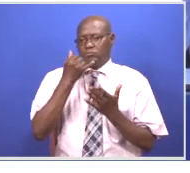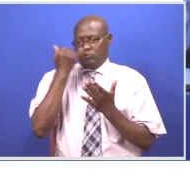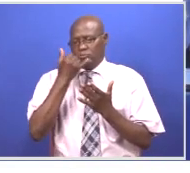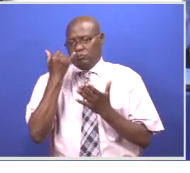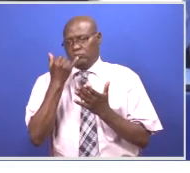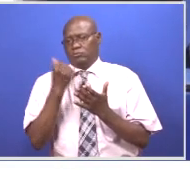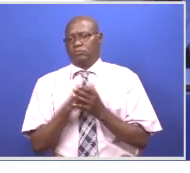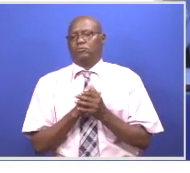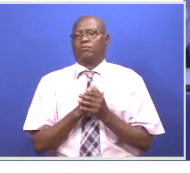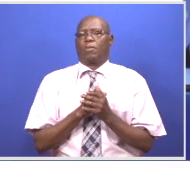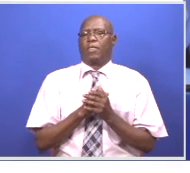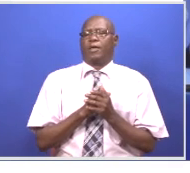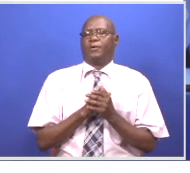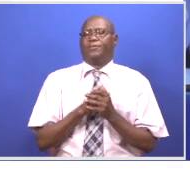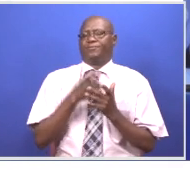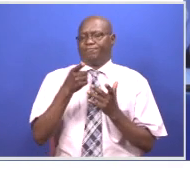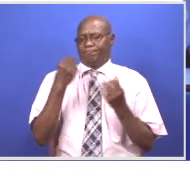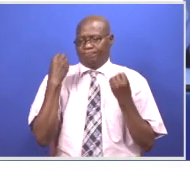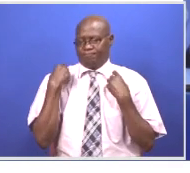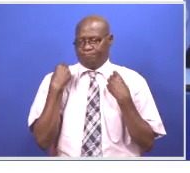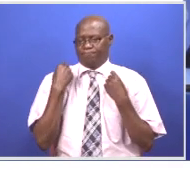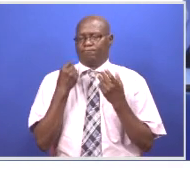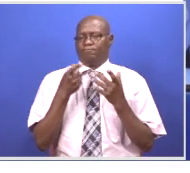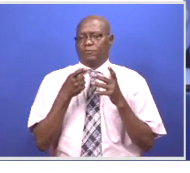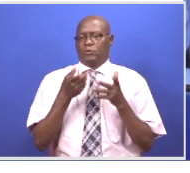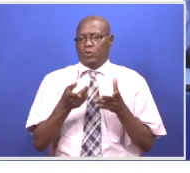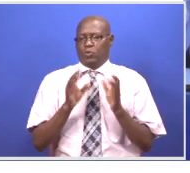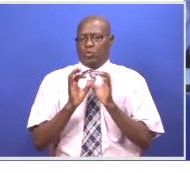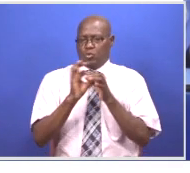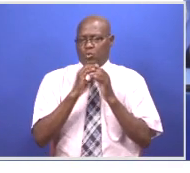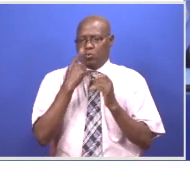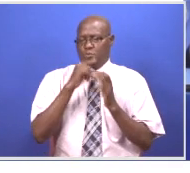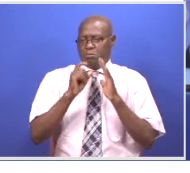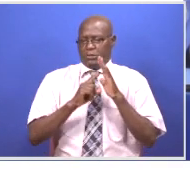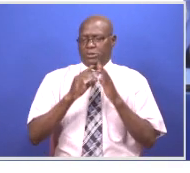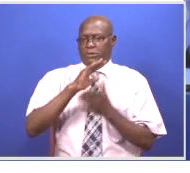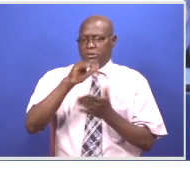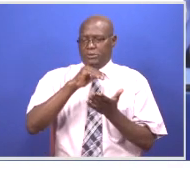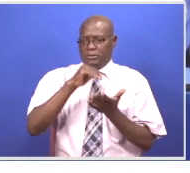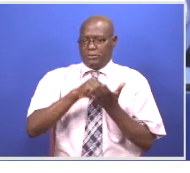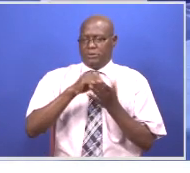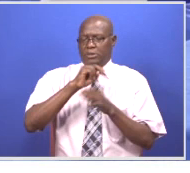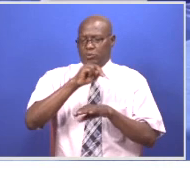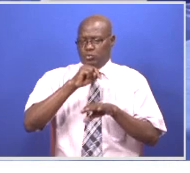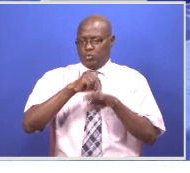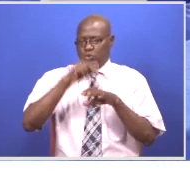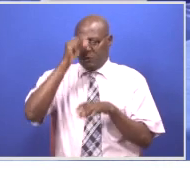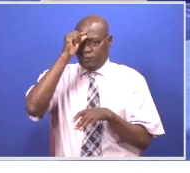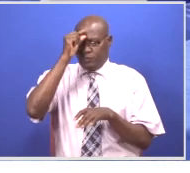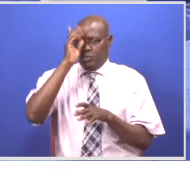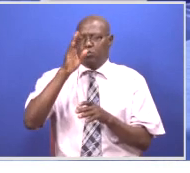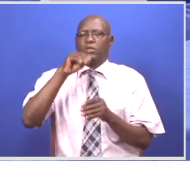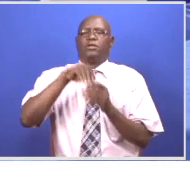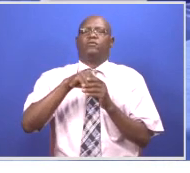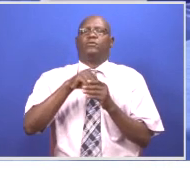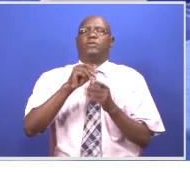of illicit liquor. The exercise, which is being coordinated by the Ministry of Interior and National Government, will involve the